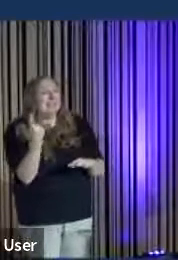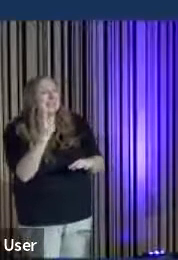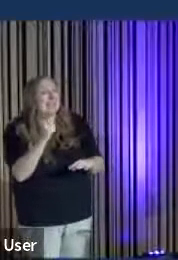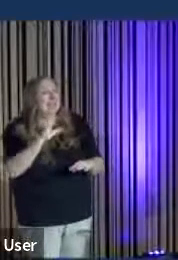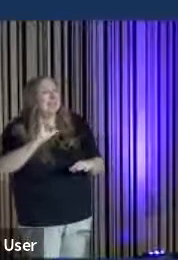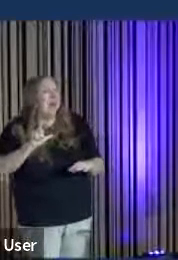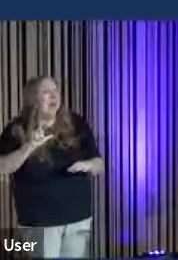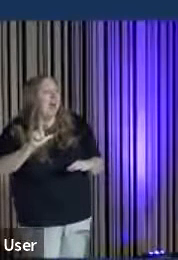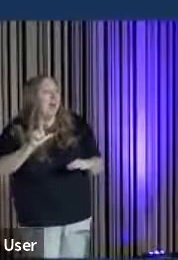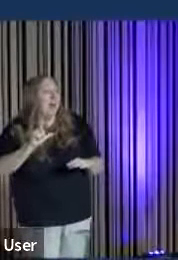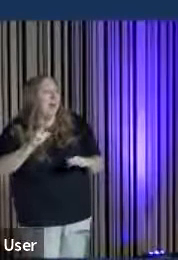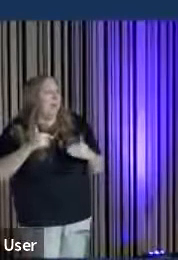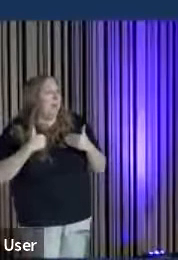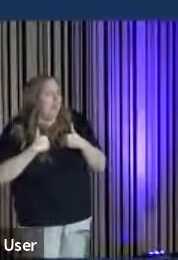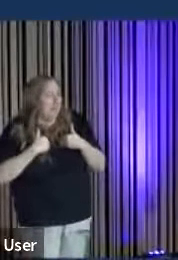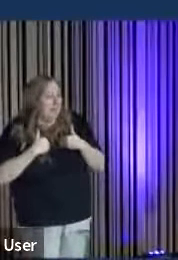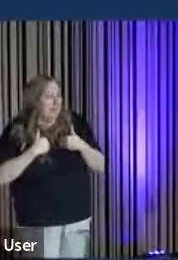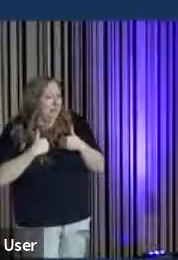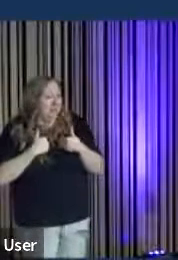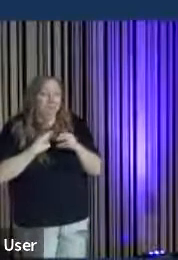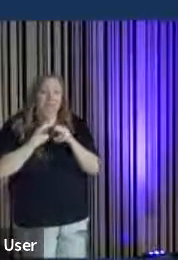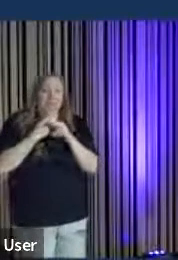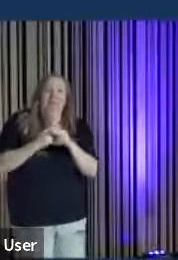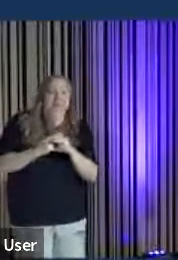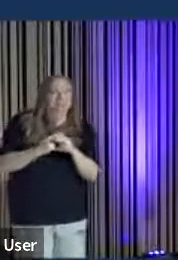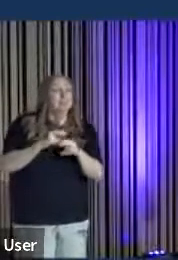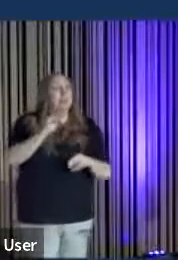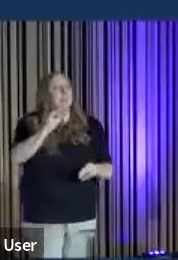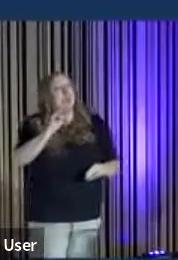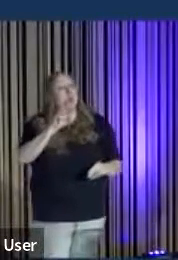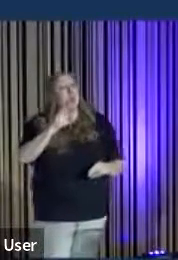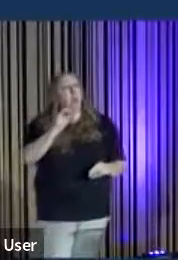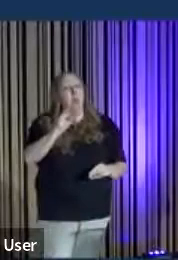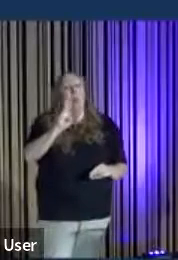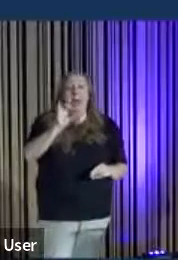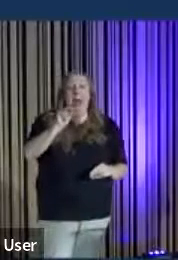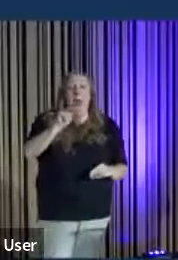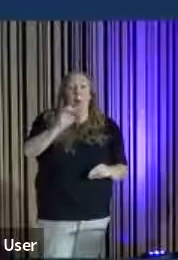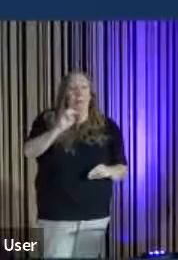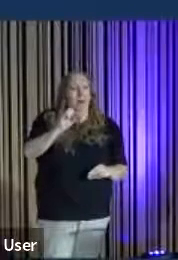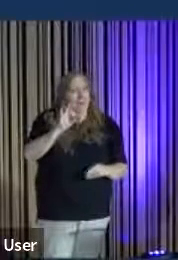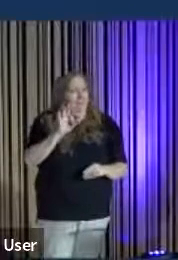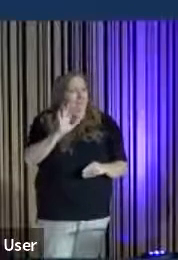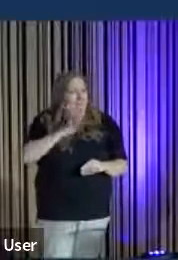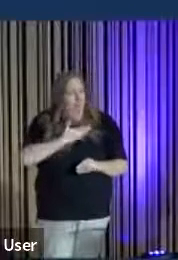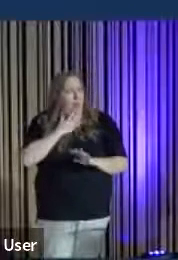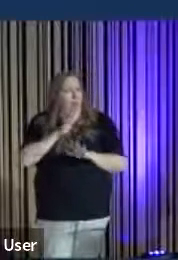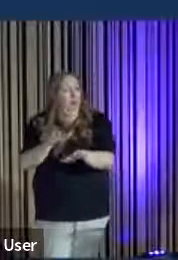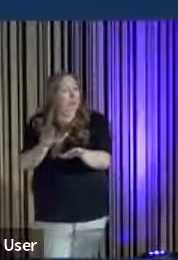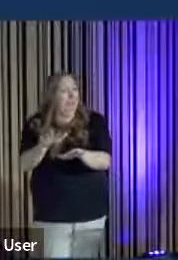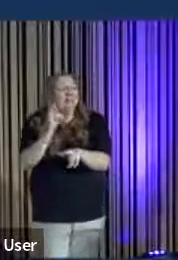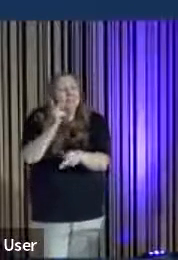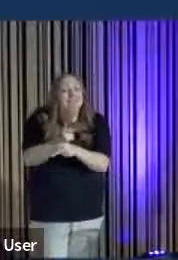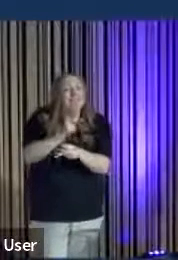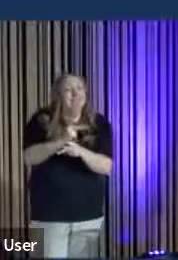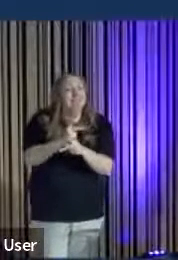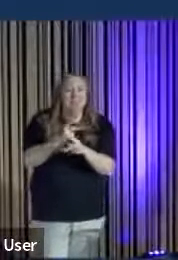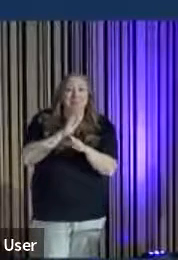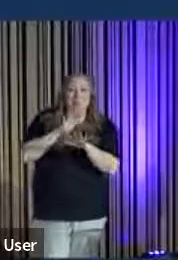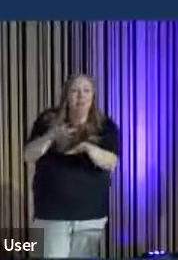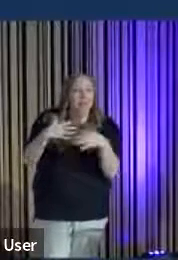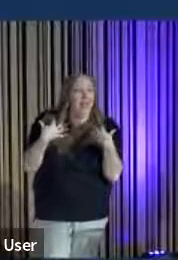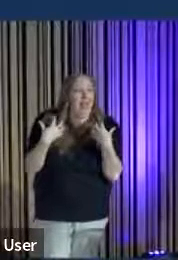We can consider them the microbiome of the ocean, looking after the health of our ocean. You can get lots of